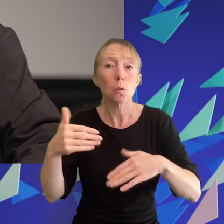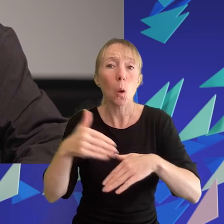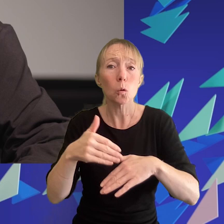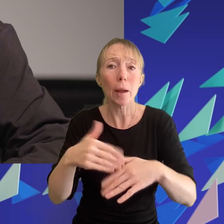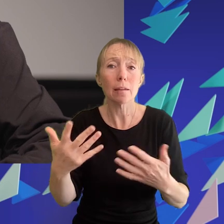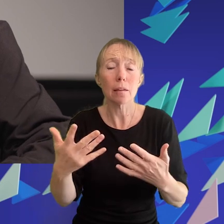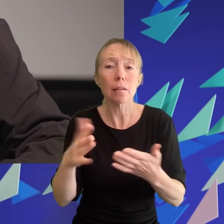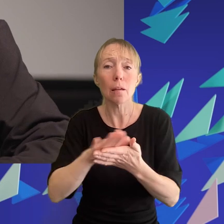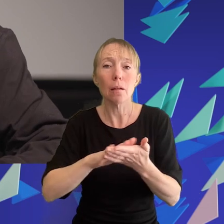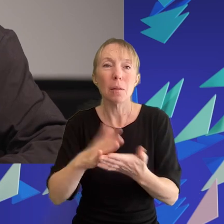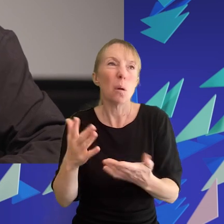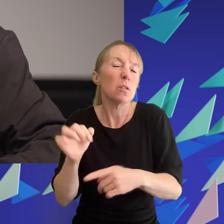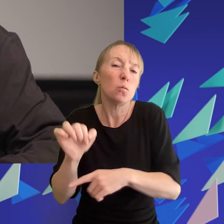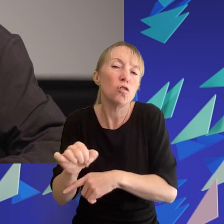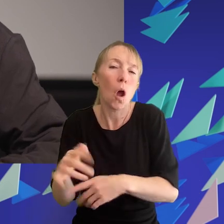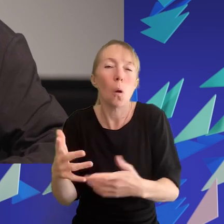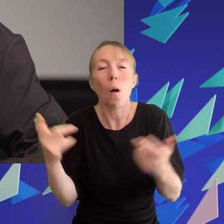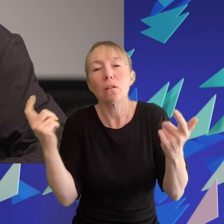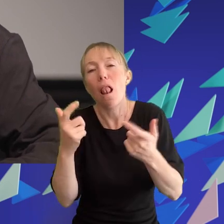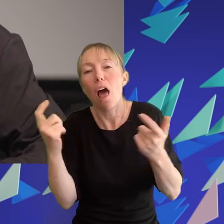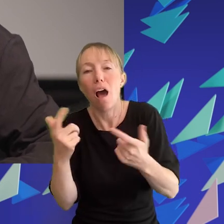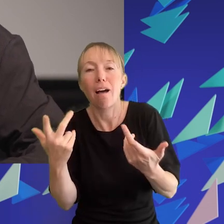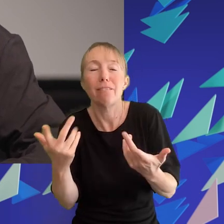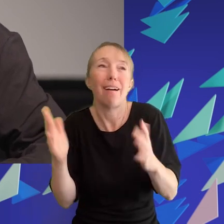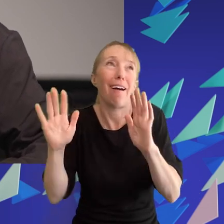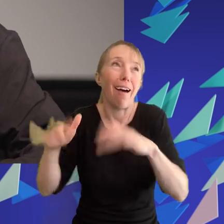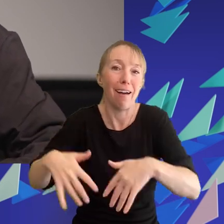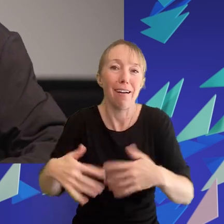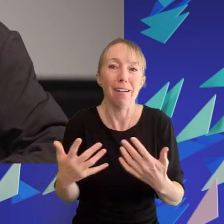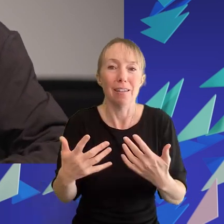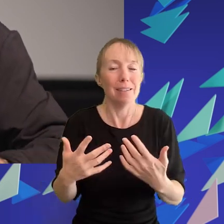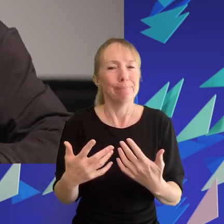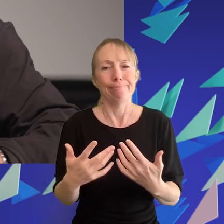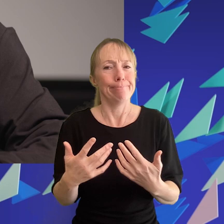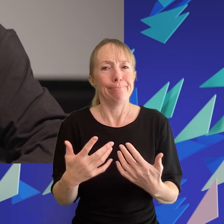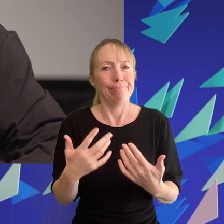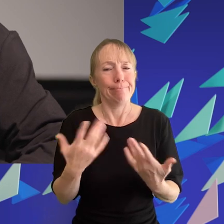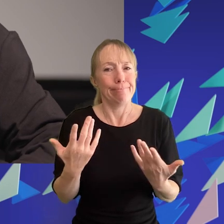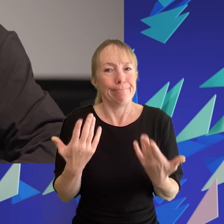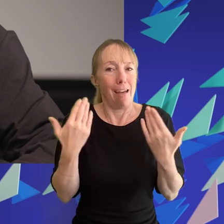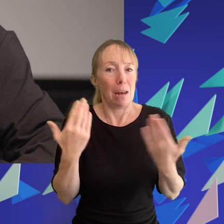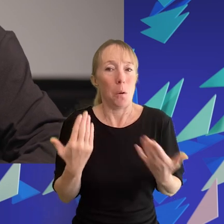know, or to make a joke or to laugh about that. I don't know, it's maybe